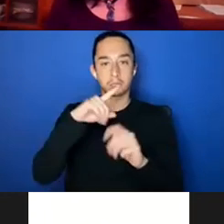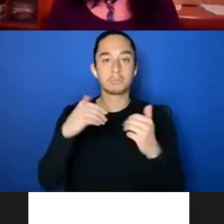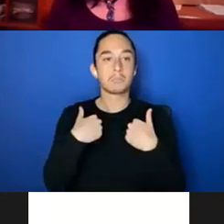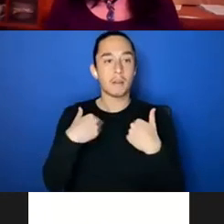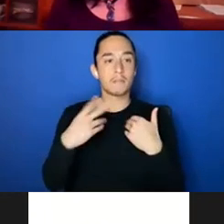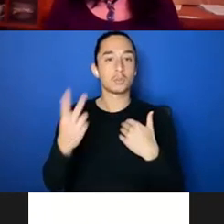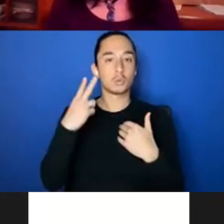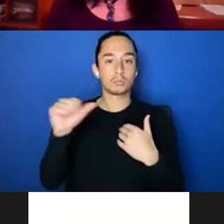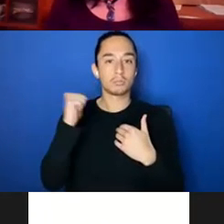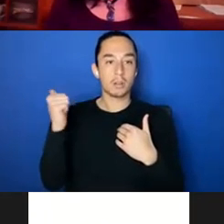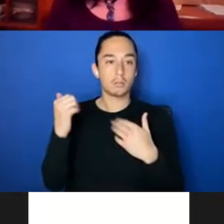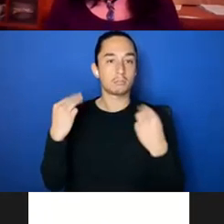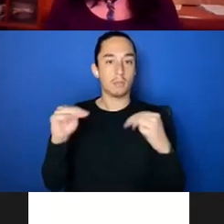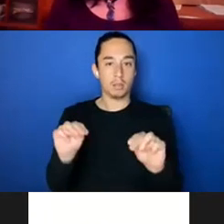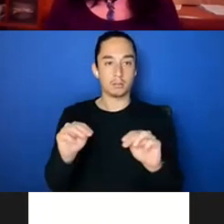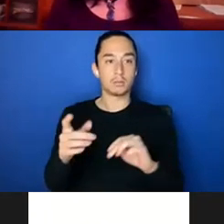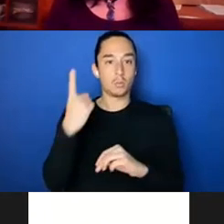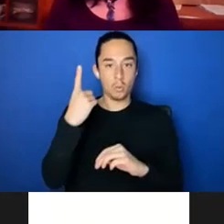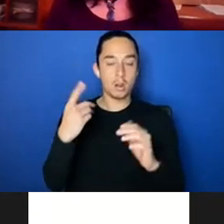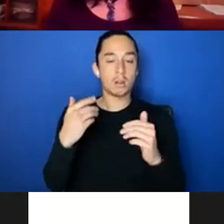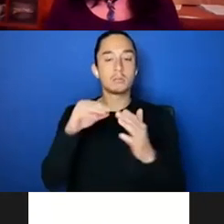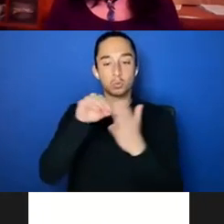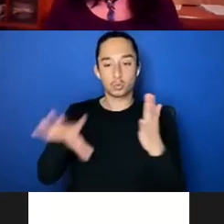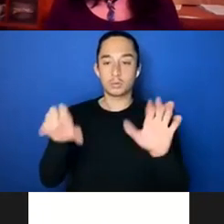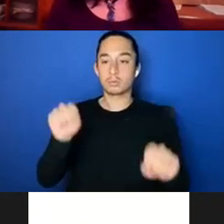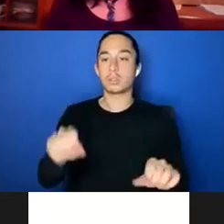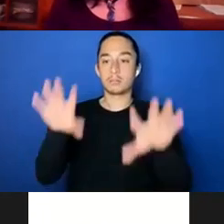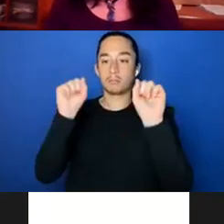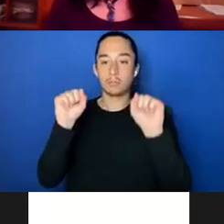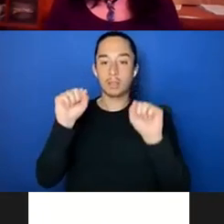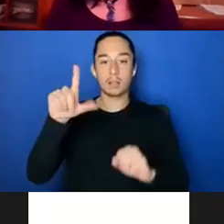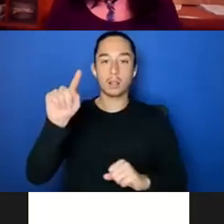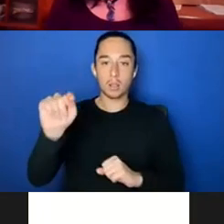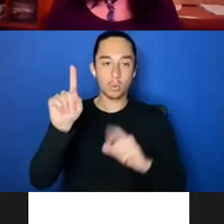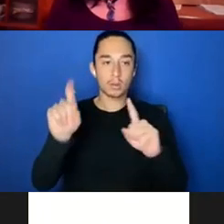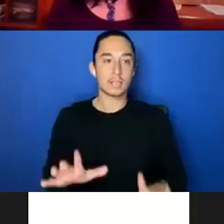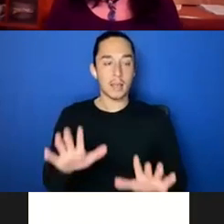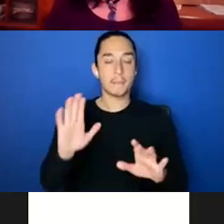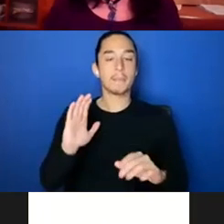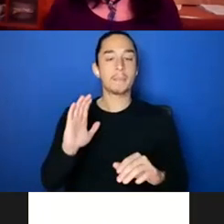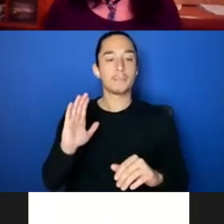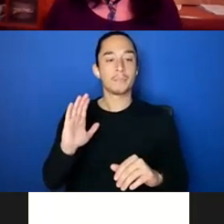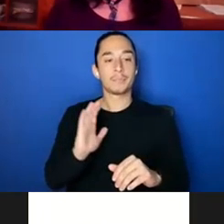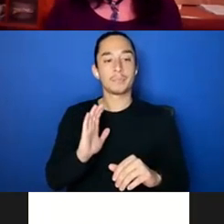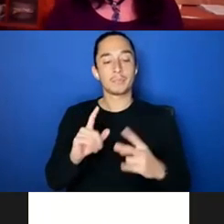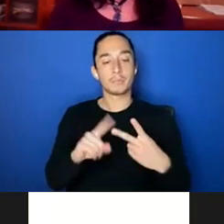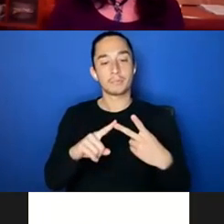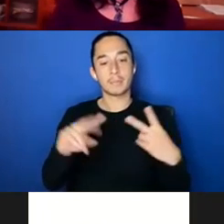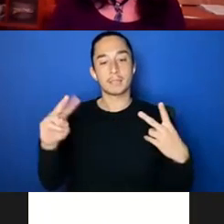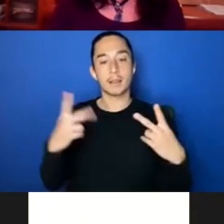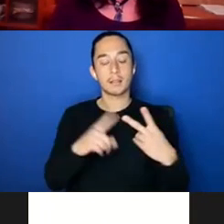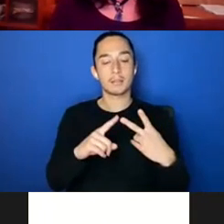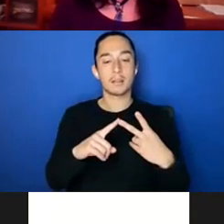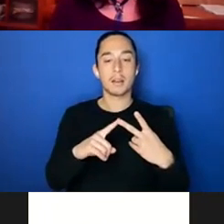alternate methods. One is to have your students take the LOT exam, or the second would be